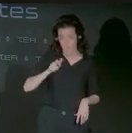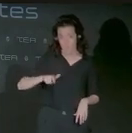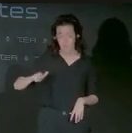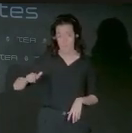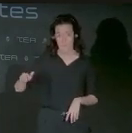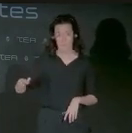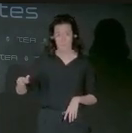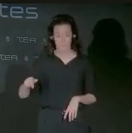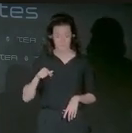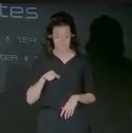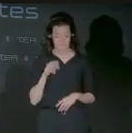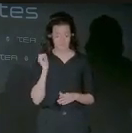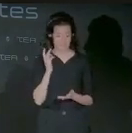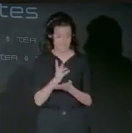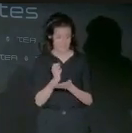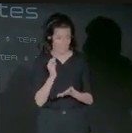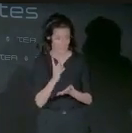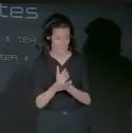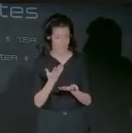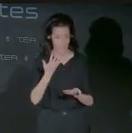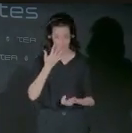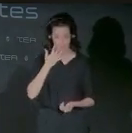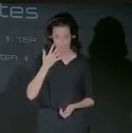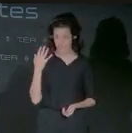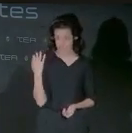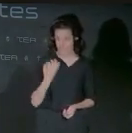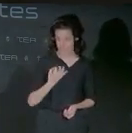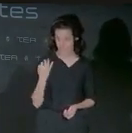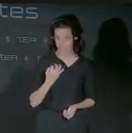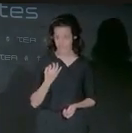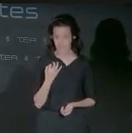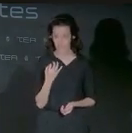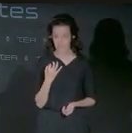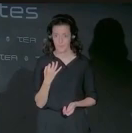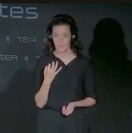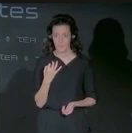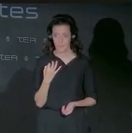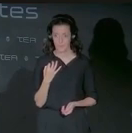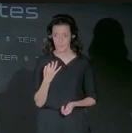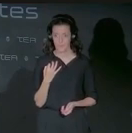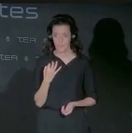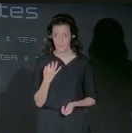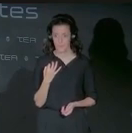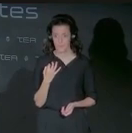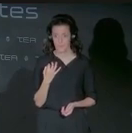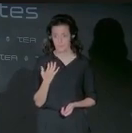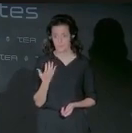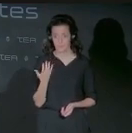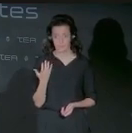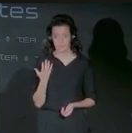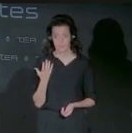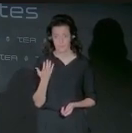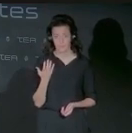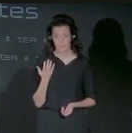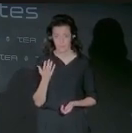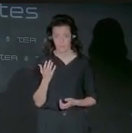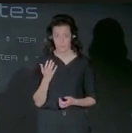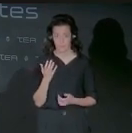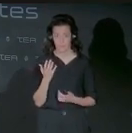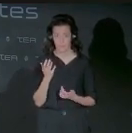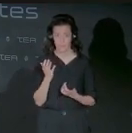they require evolution, technical evolution from the gaming companies. and